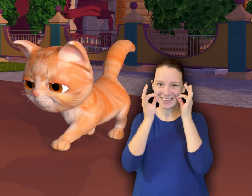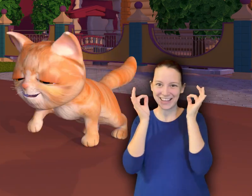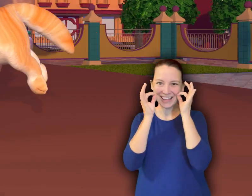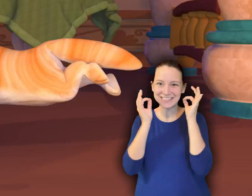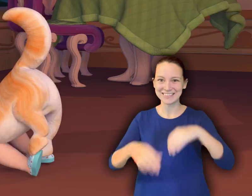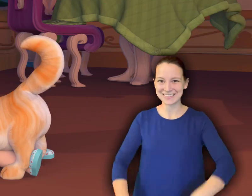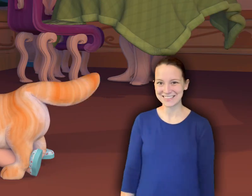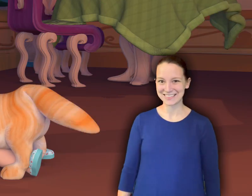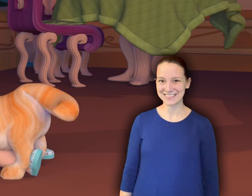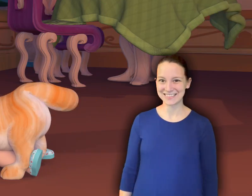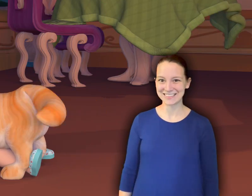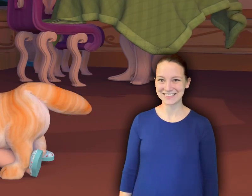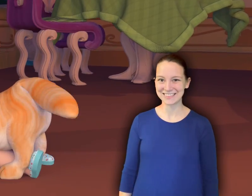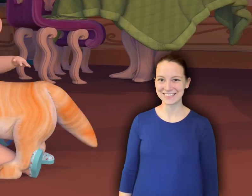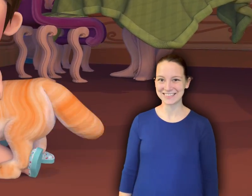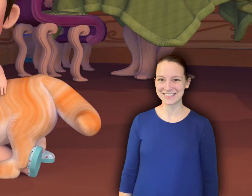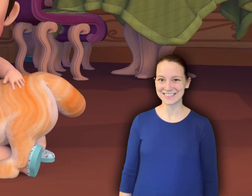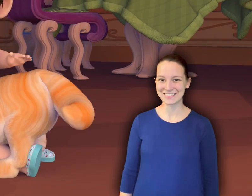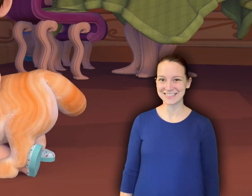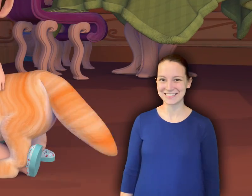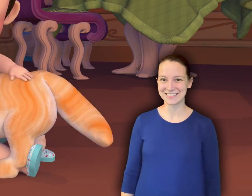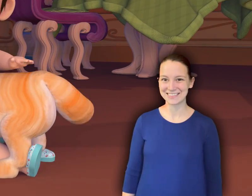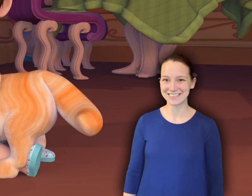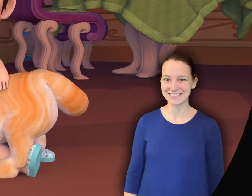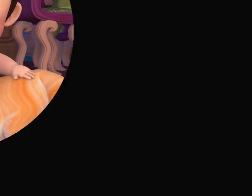P our little cat